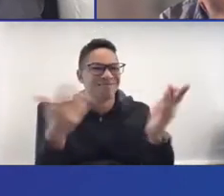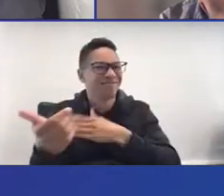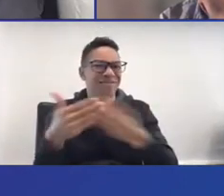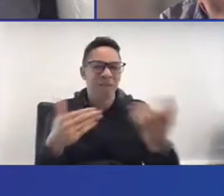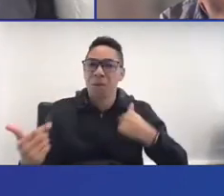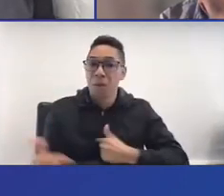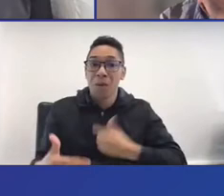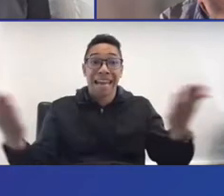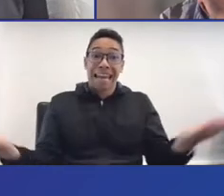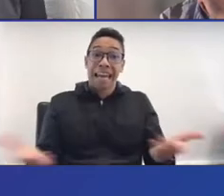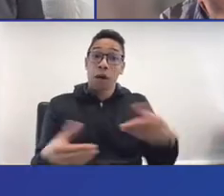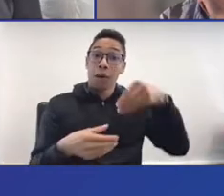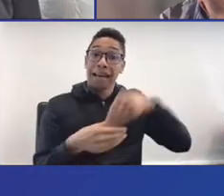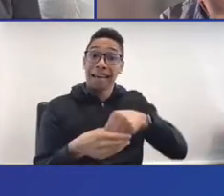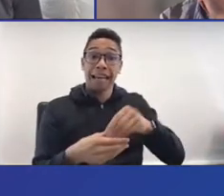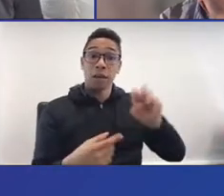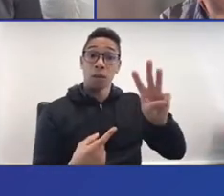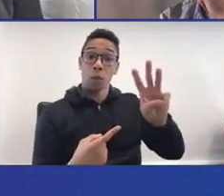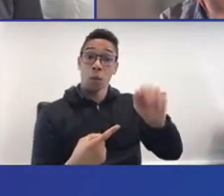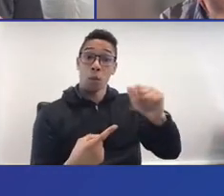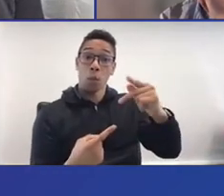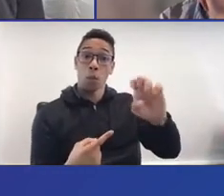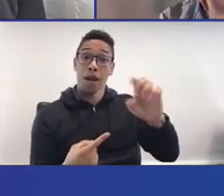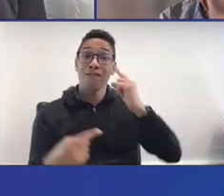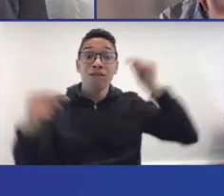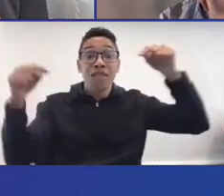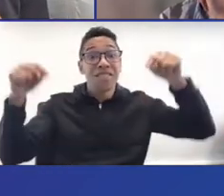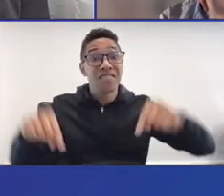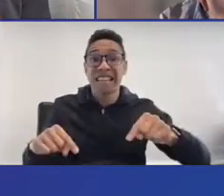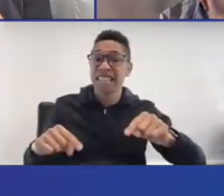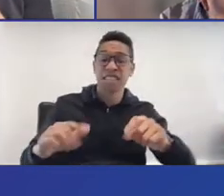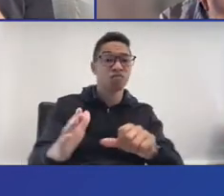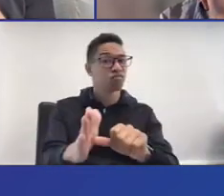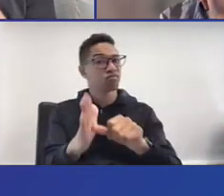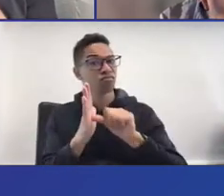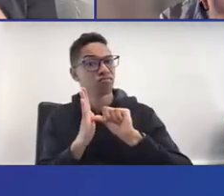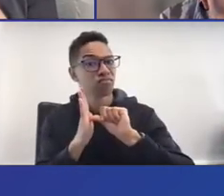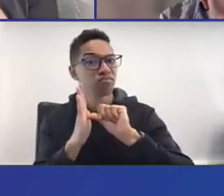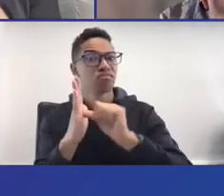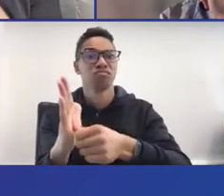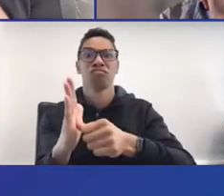wake of this profound